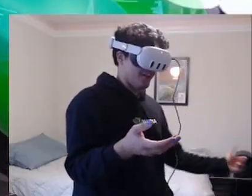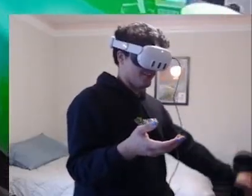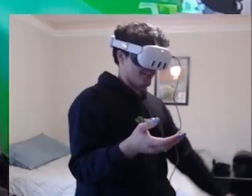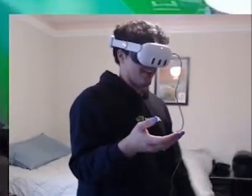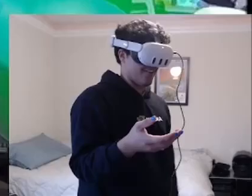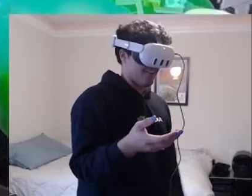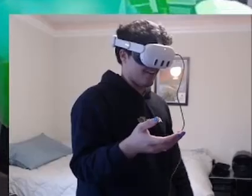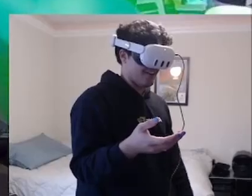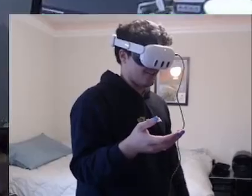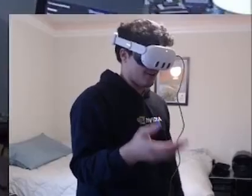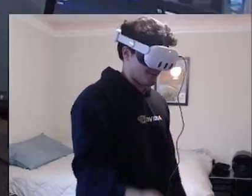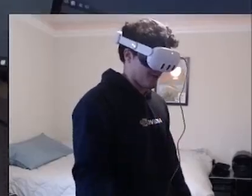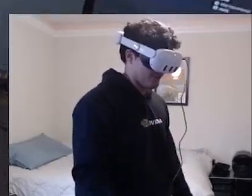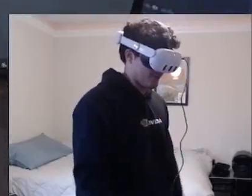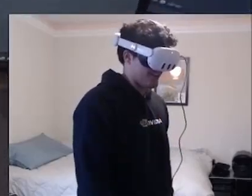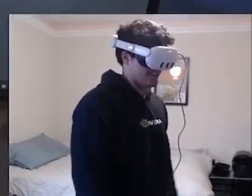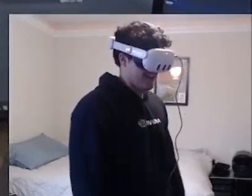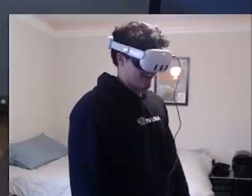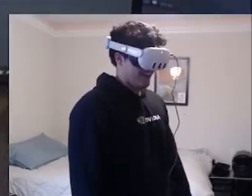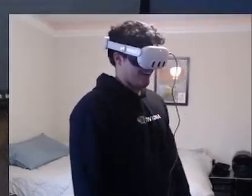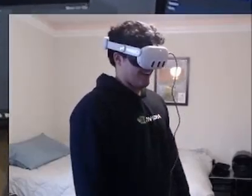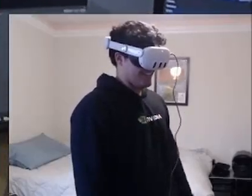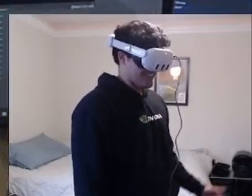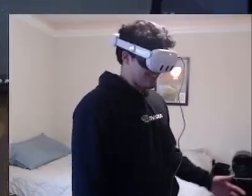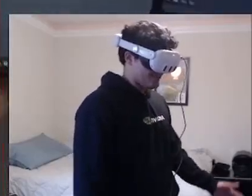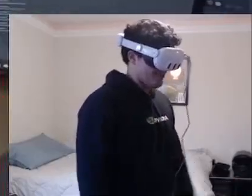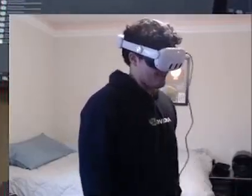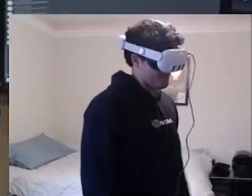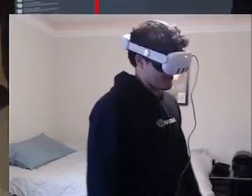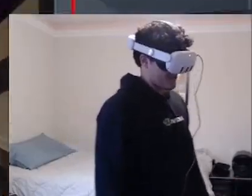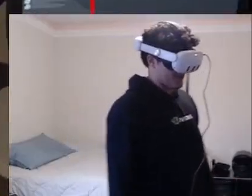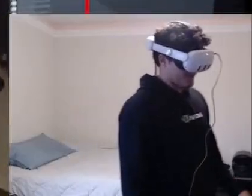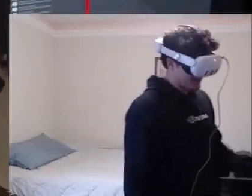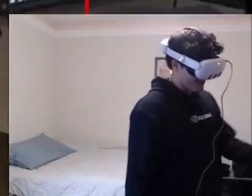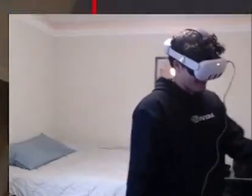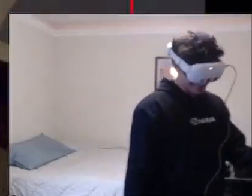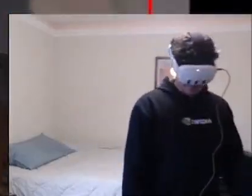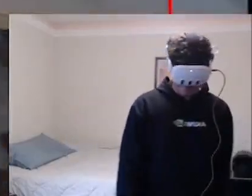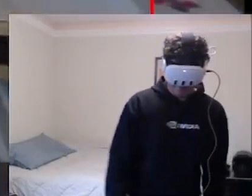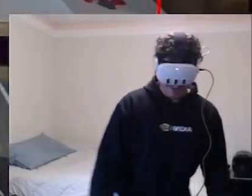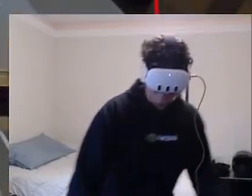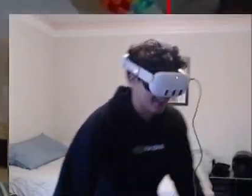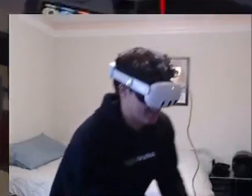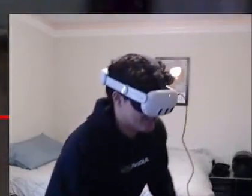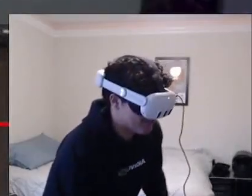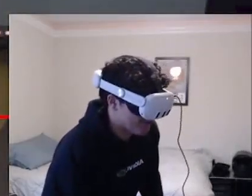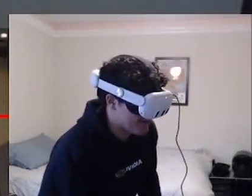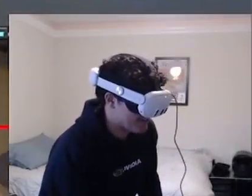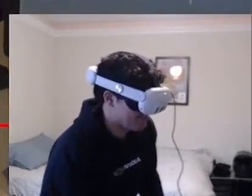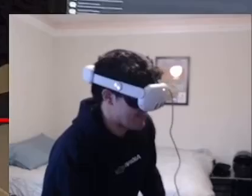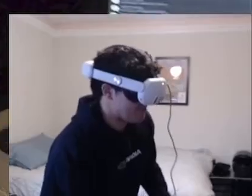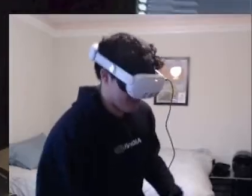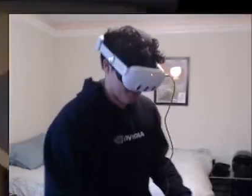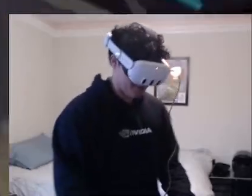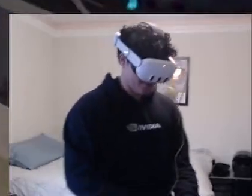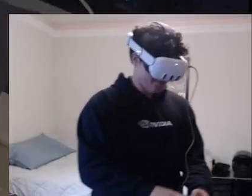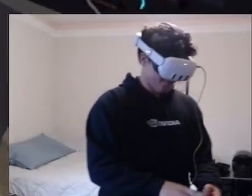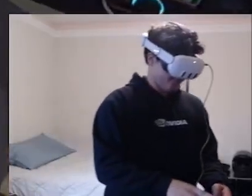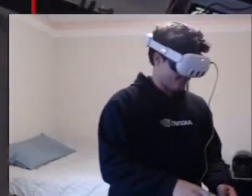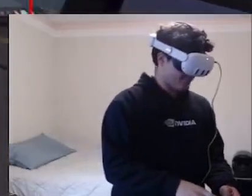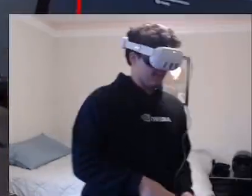some letters that are trouble spots for us, and T is one of them. So I'm going to go ahead and skip it for now and spell the rest of